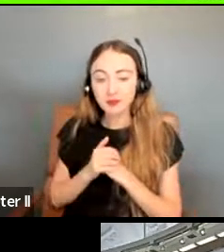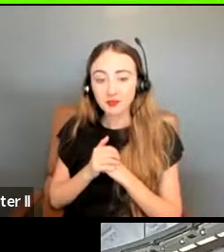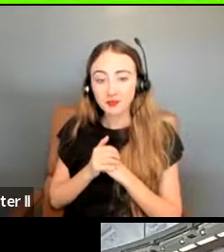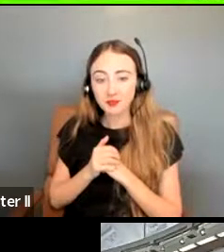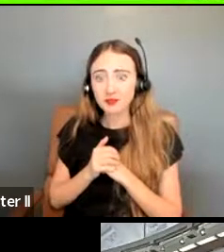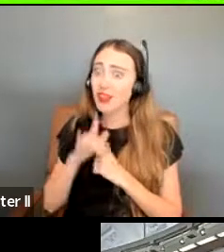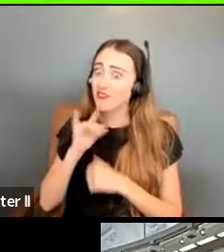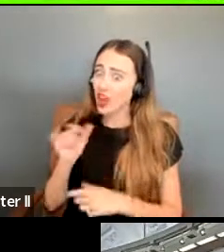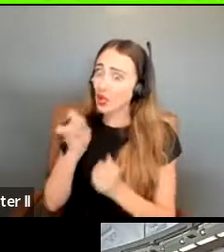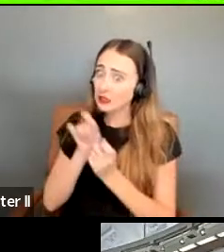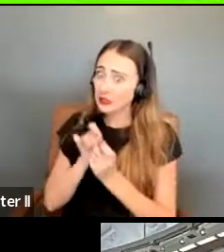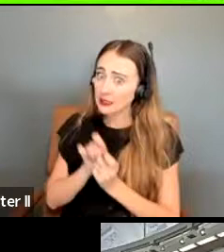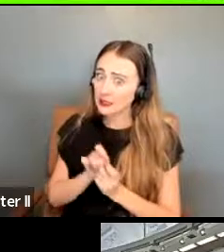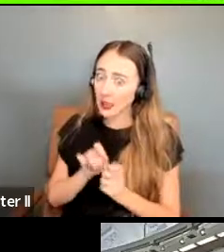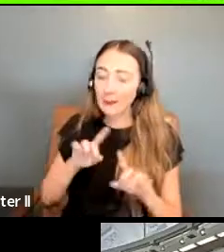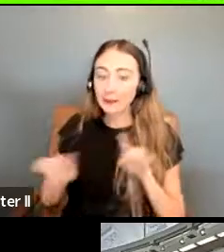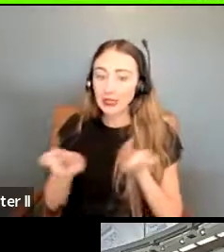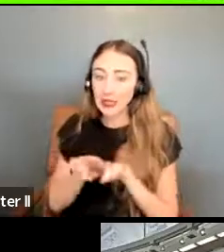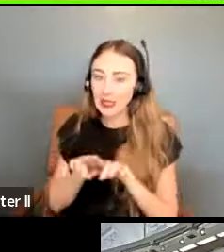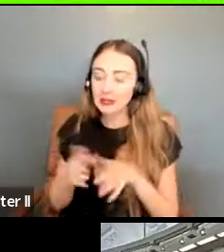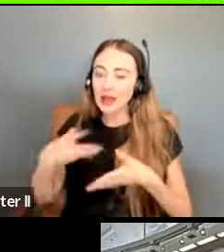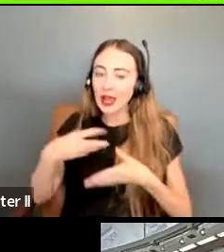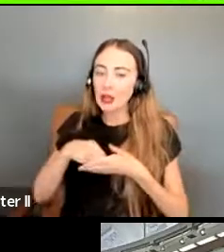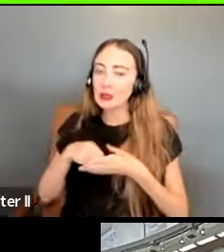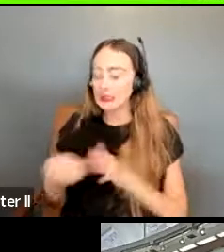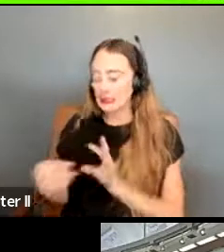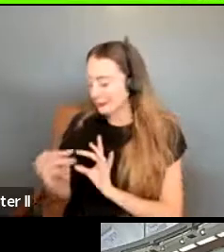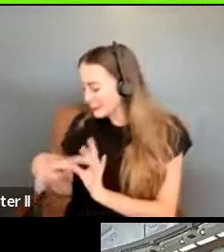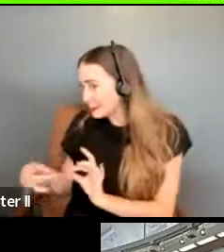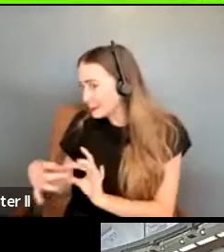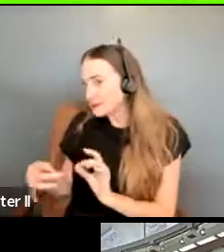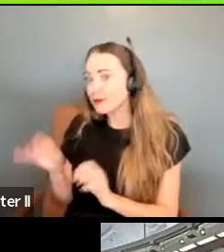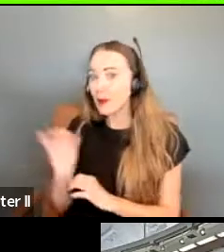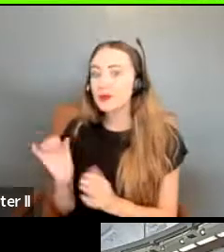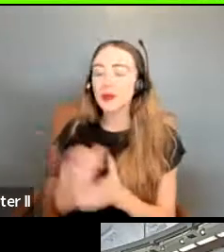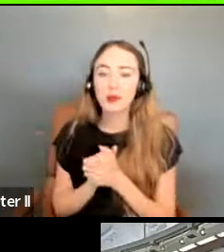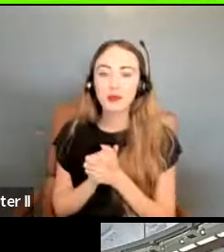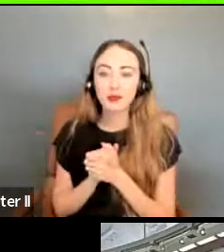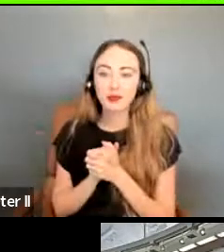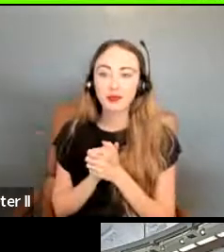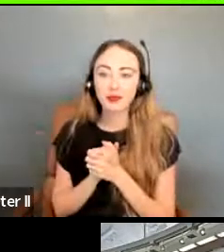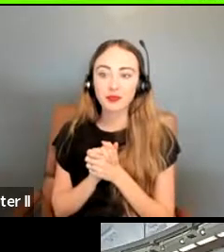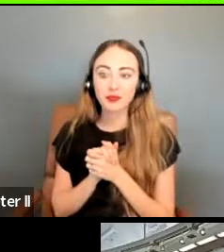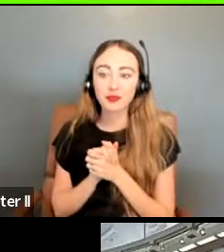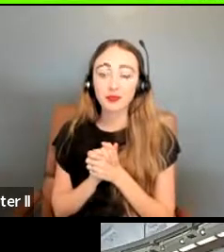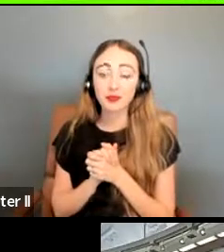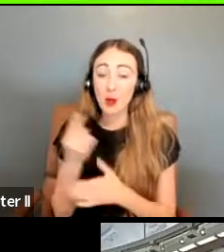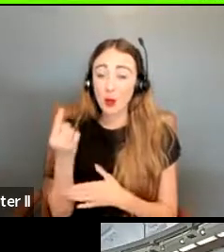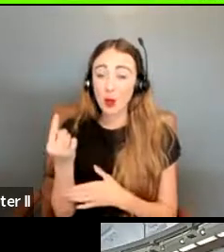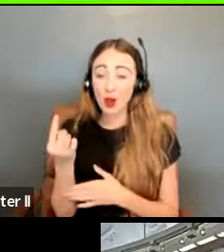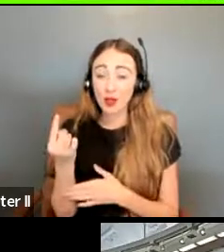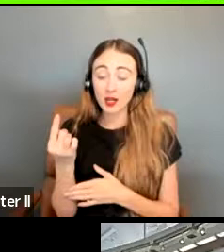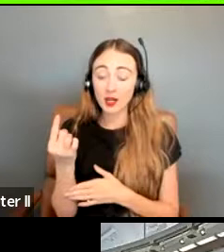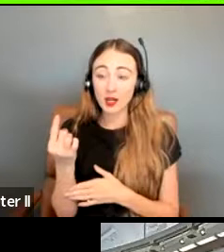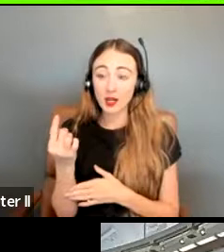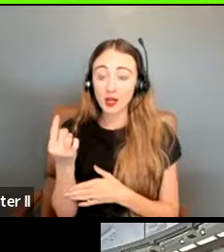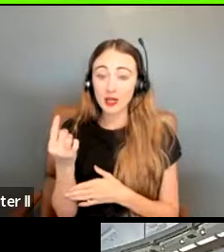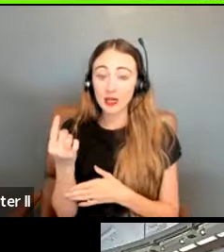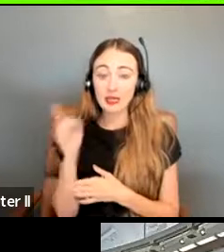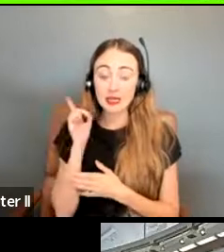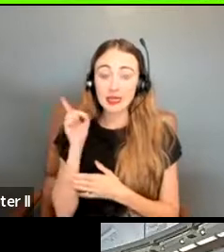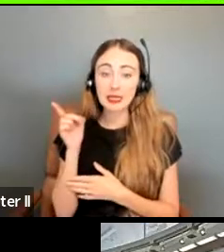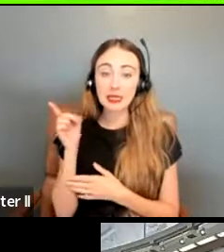very detailed, but also, includes some footnotes and things like that as well. And in one of them,